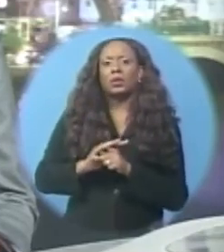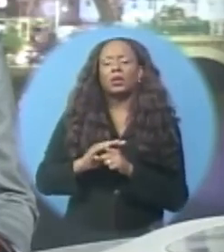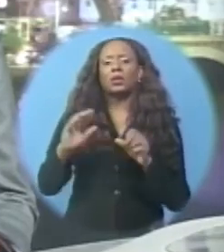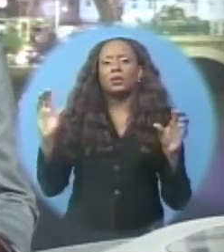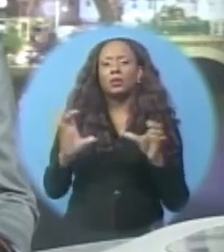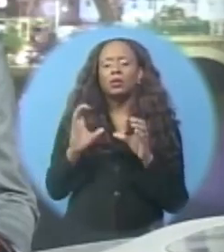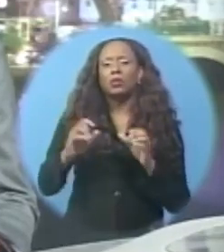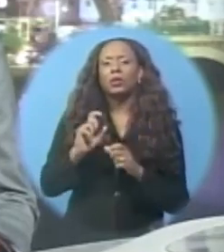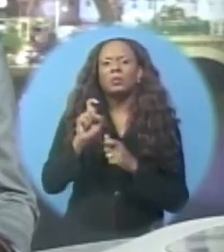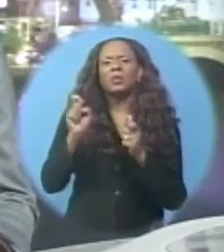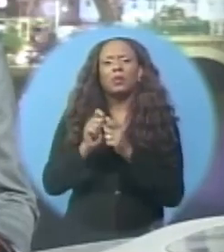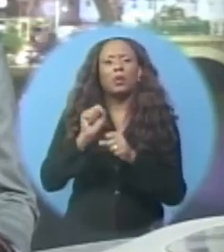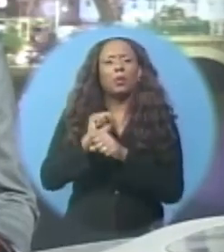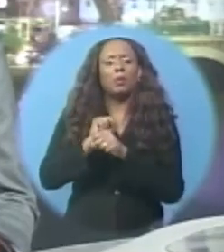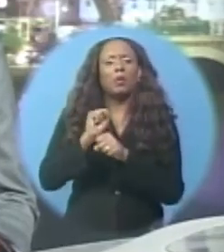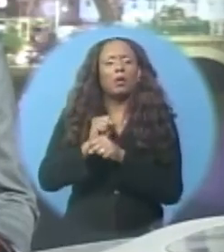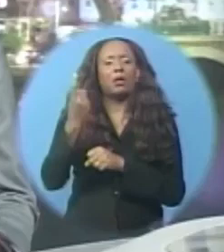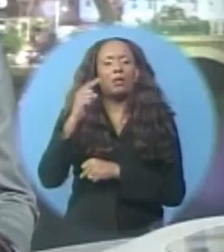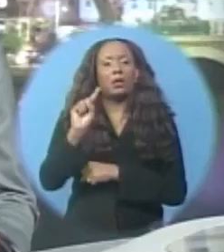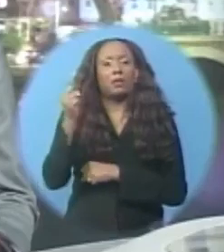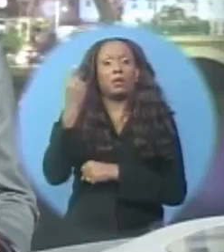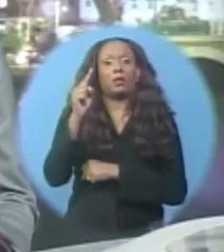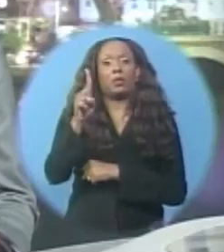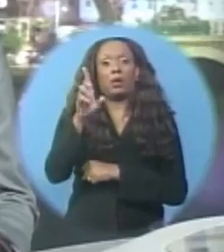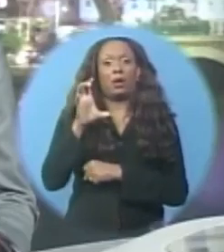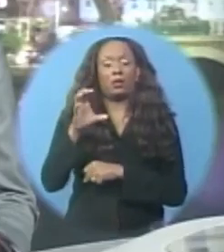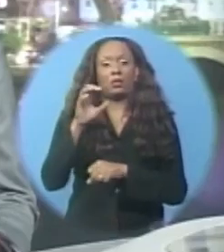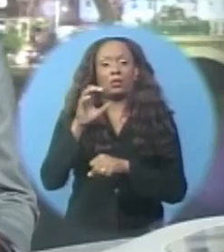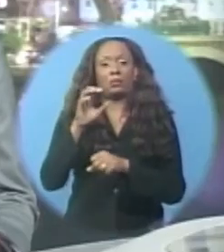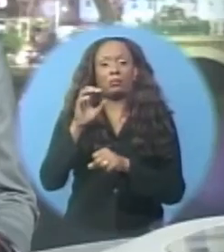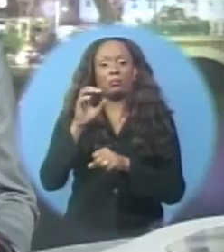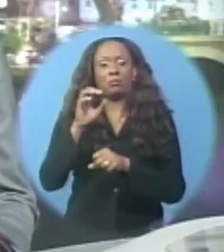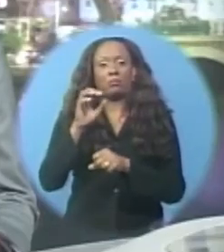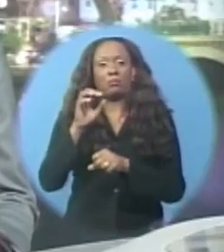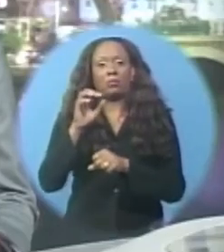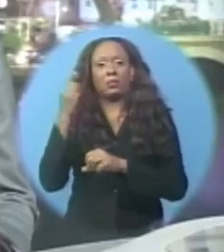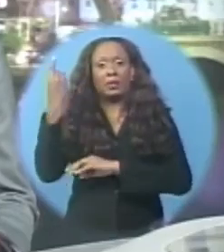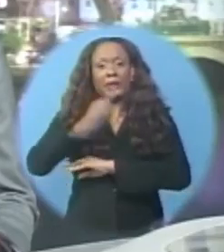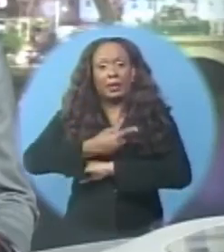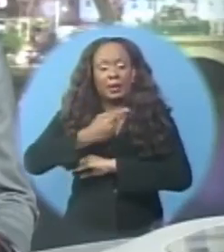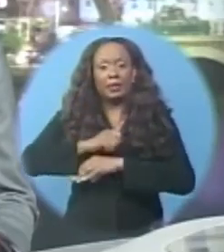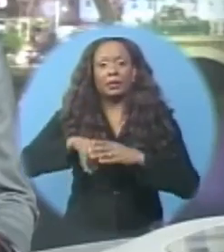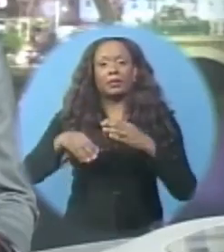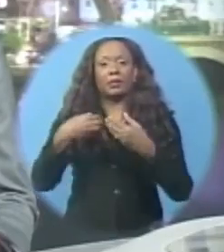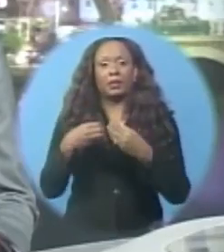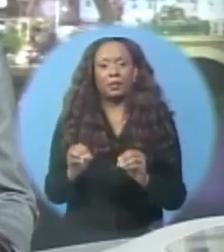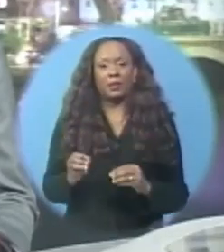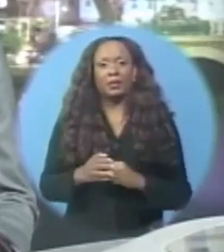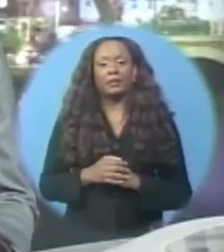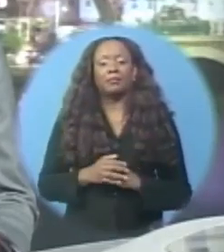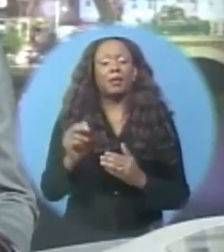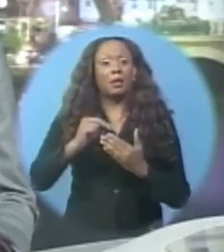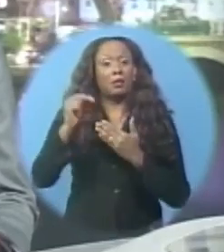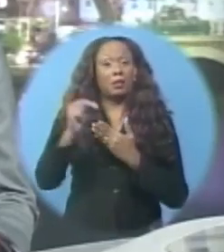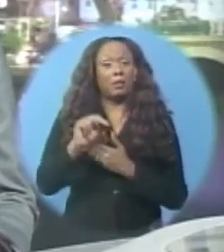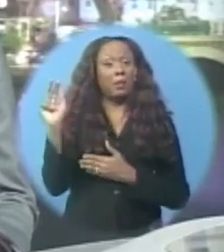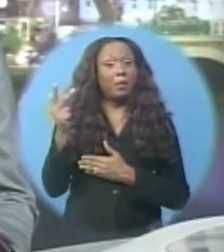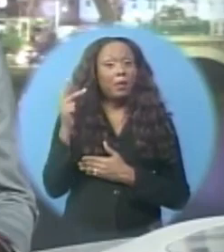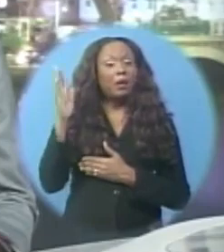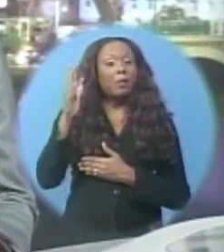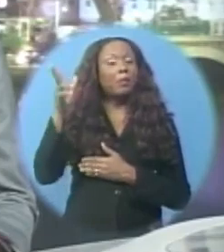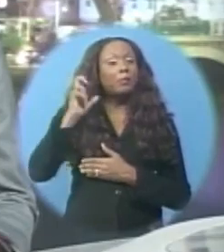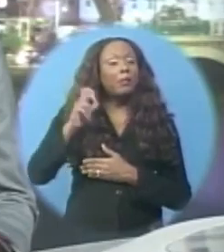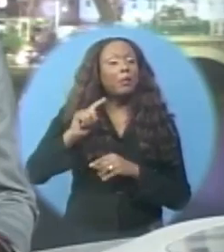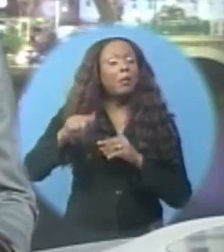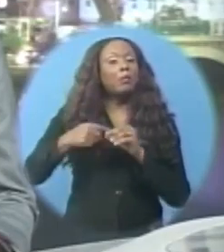100 days in power. The party observed the 100 days in office yesterday, and Burt said Parliament would hear on November 3rd about the progress of